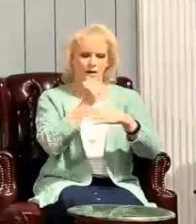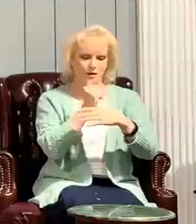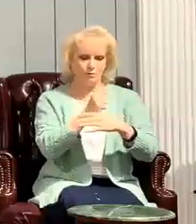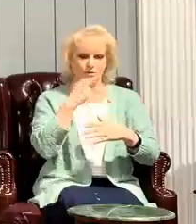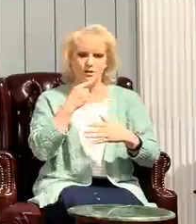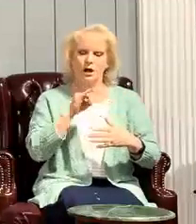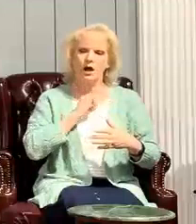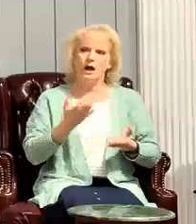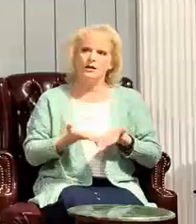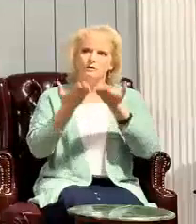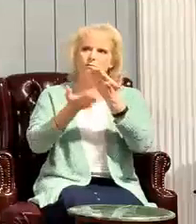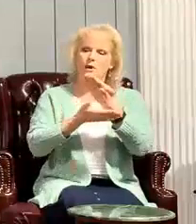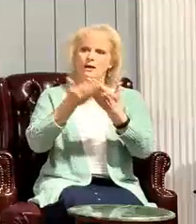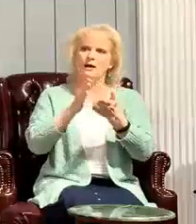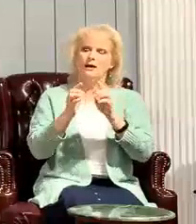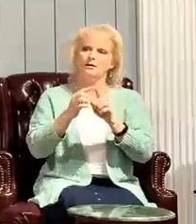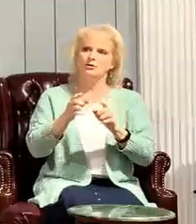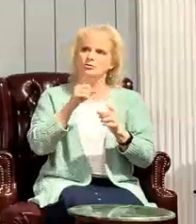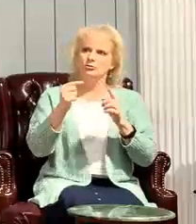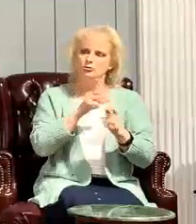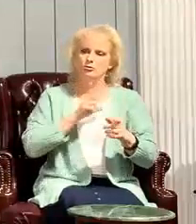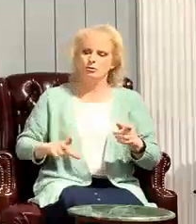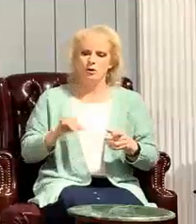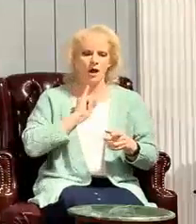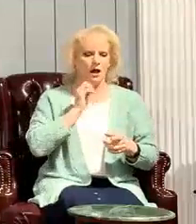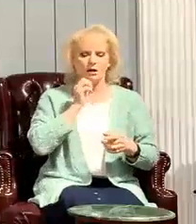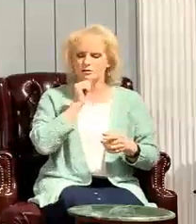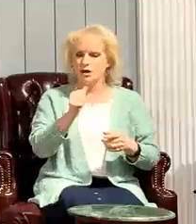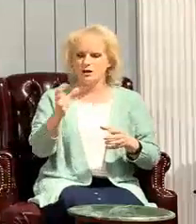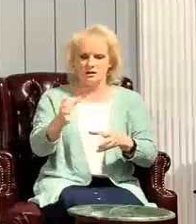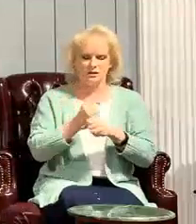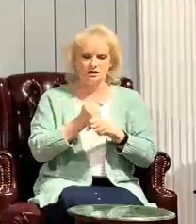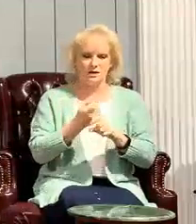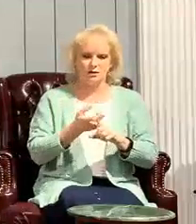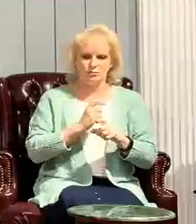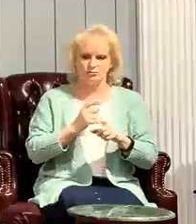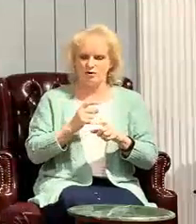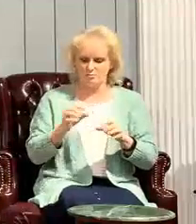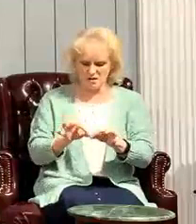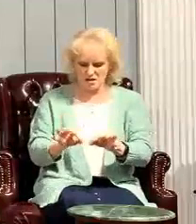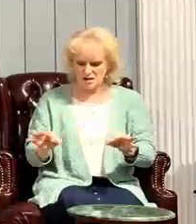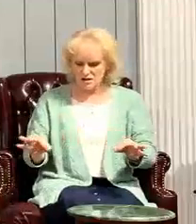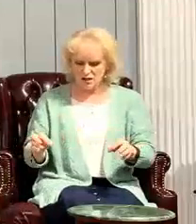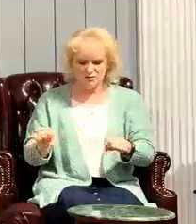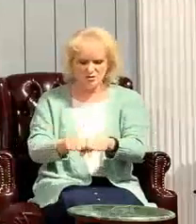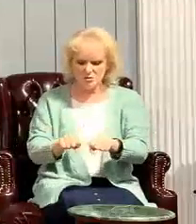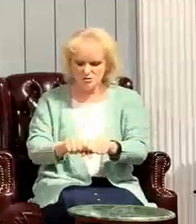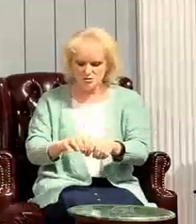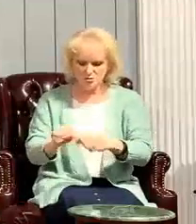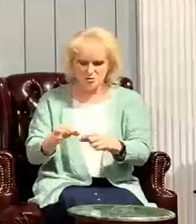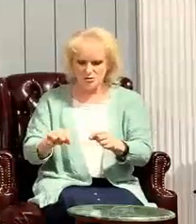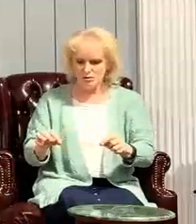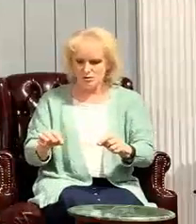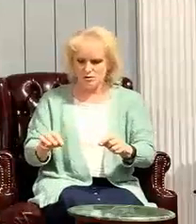the Lord, the Most High God, the possessor of heaven and earth. I will not take from a thread even to a shoe latch that which I